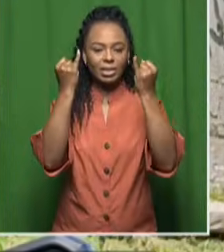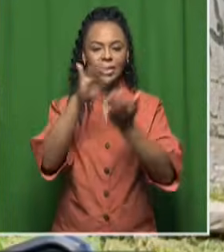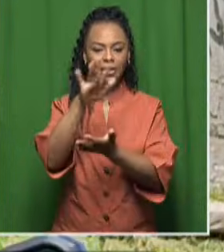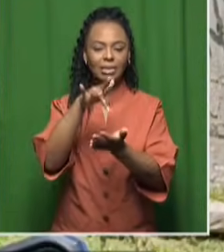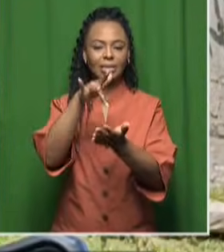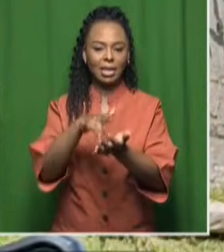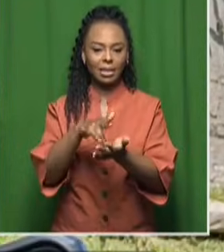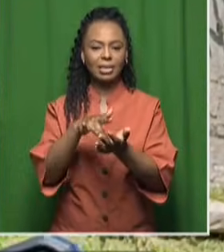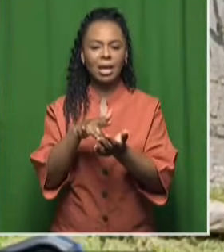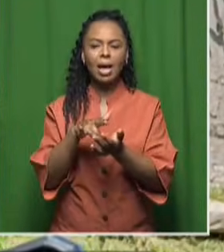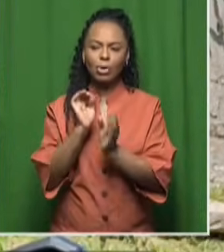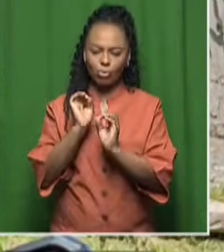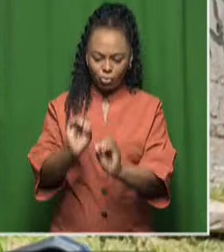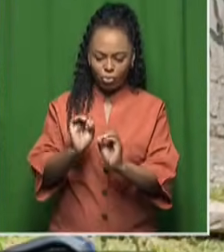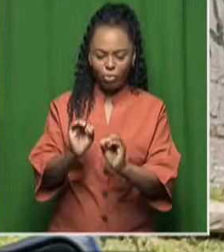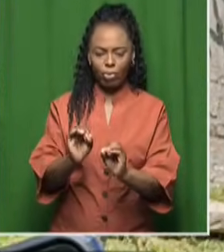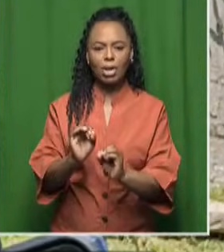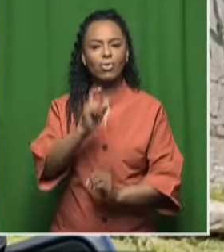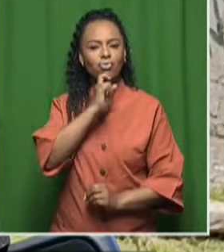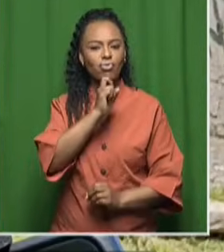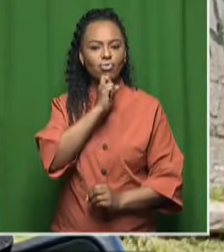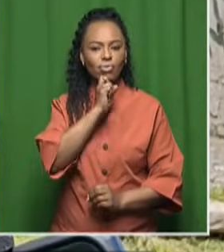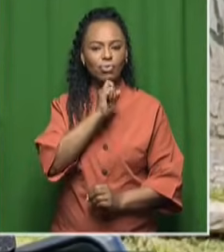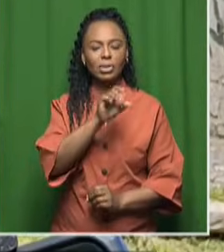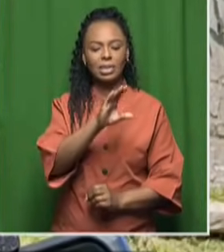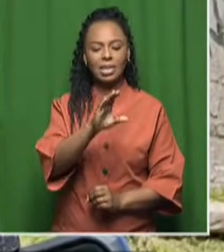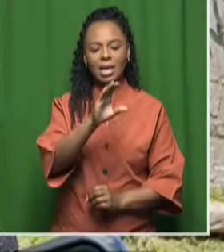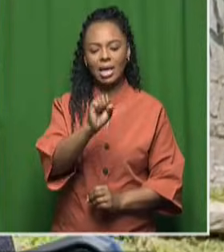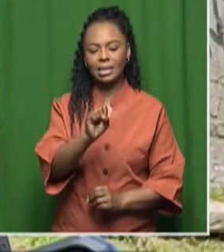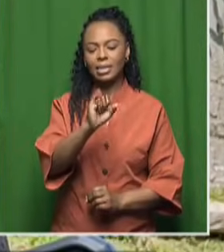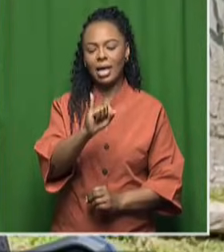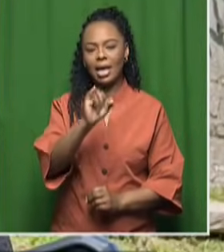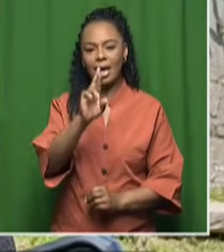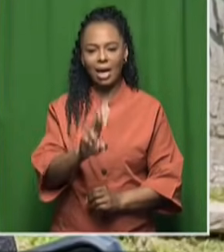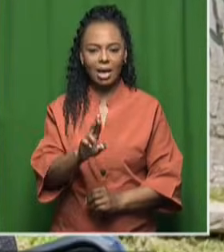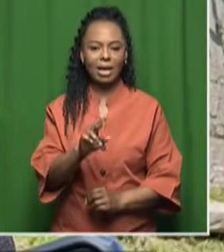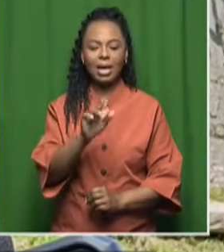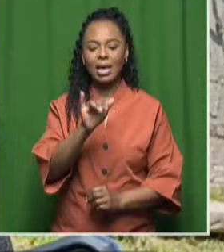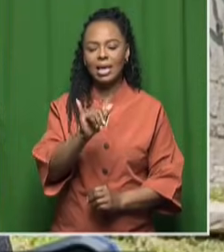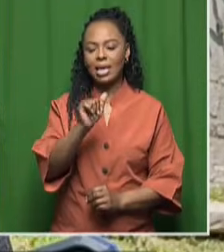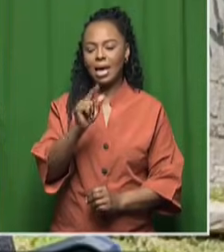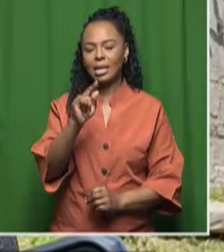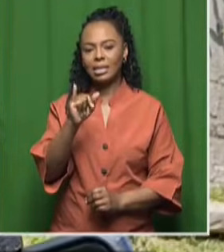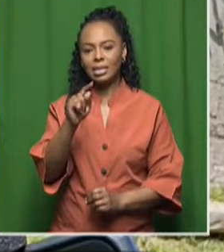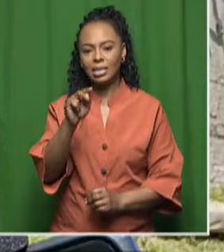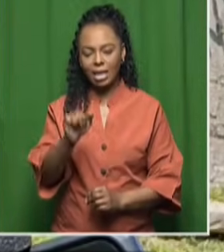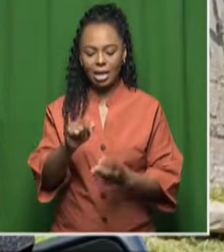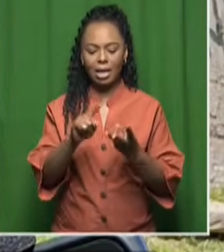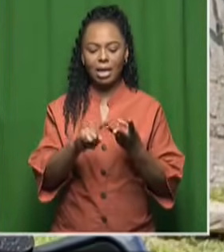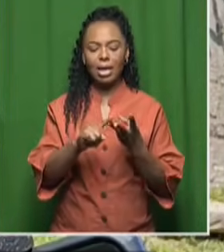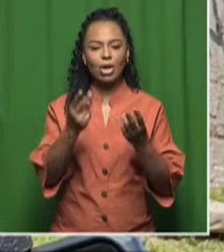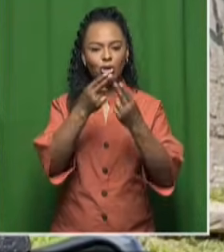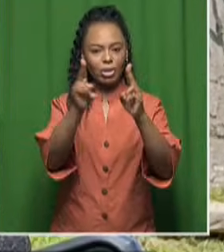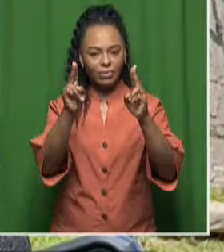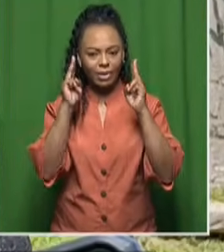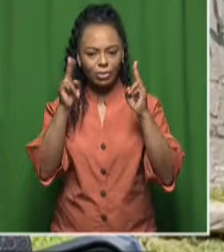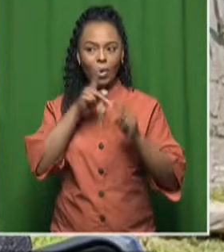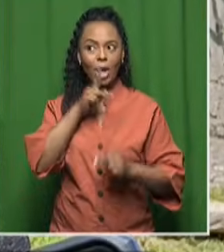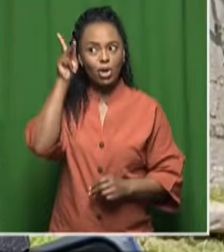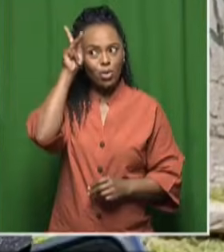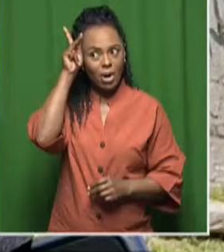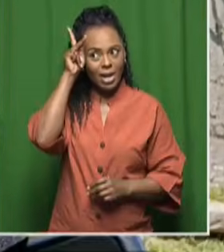We are utilizing those, like your TIA, your CSIR, and the universities, to make sure that this knowledge